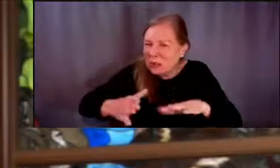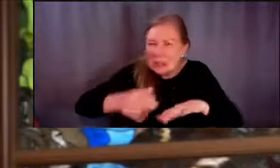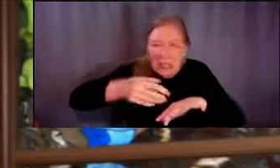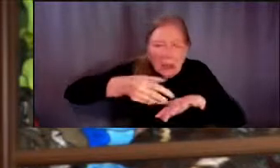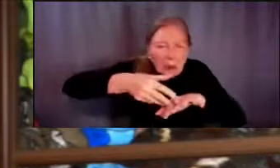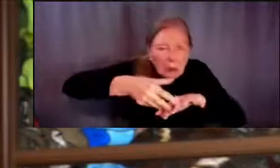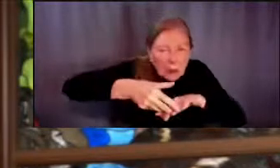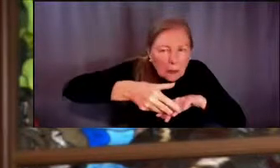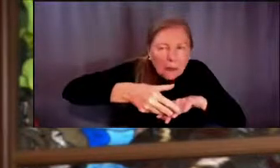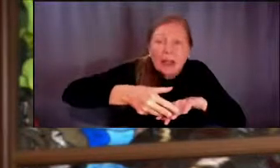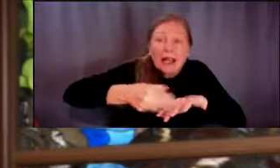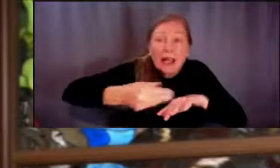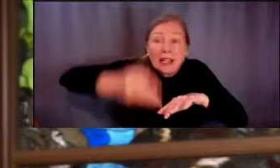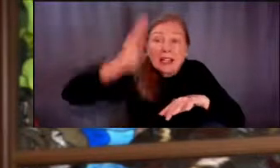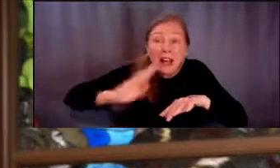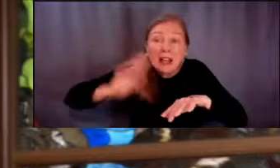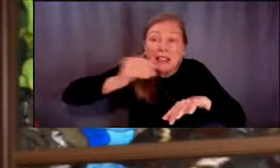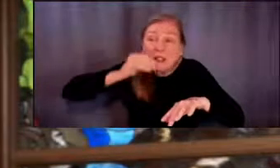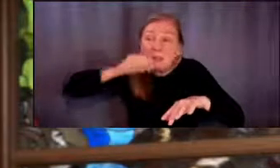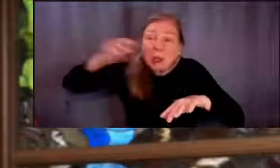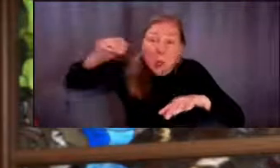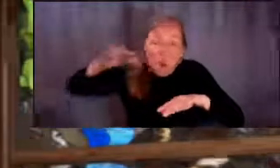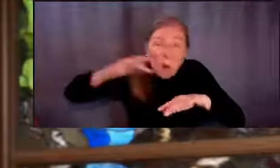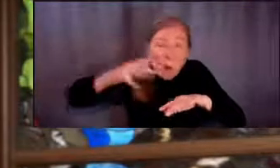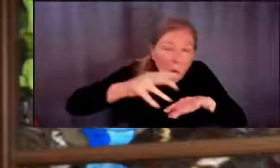will one day blow upon them,